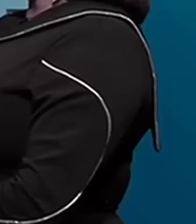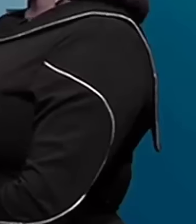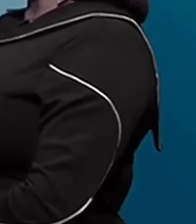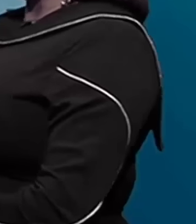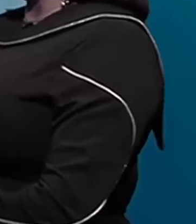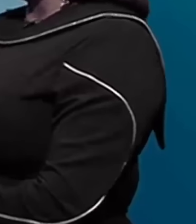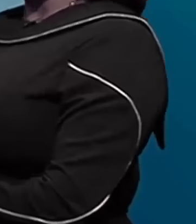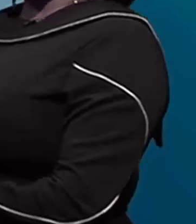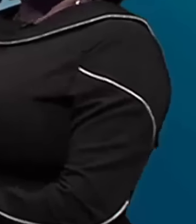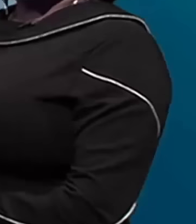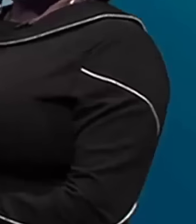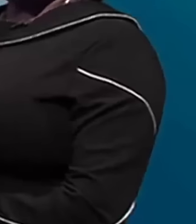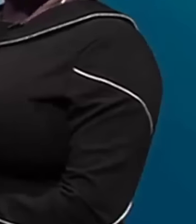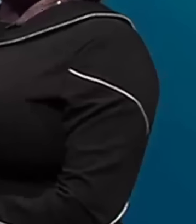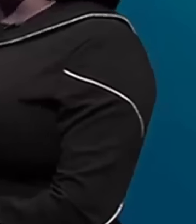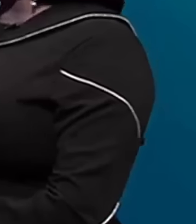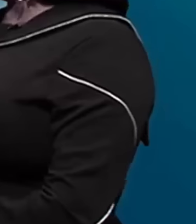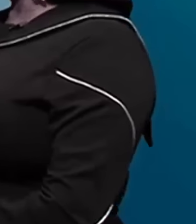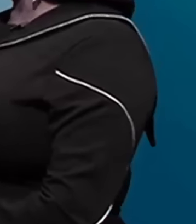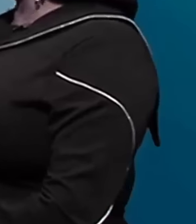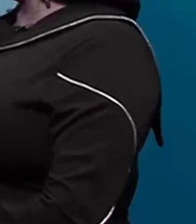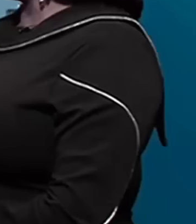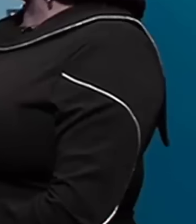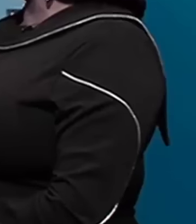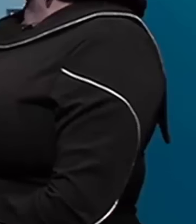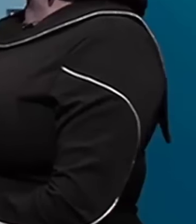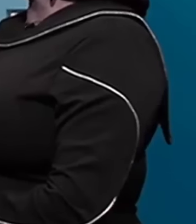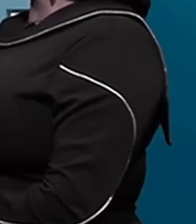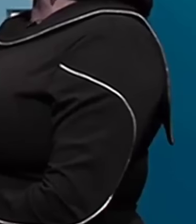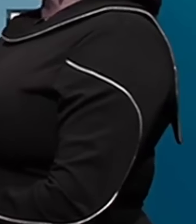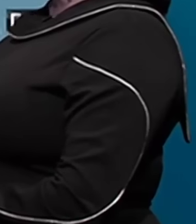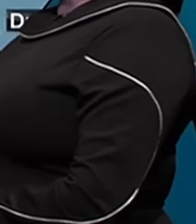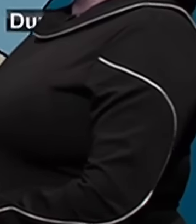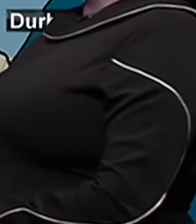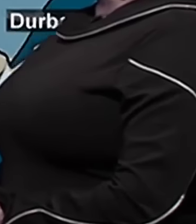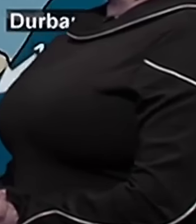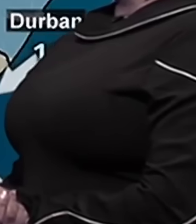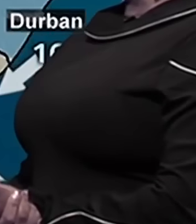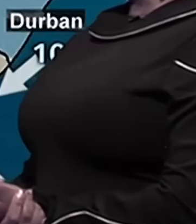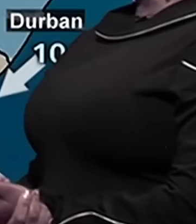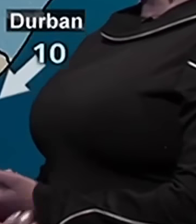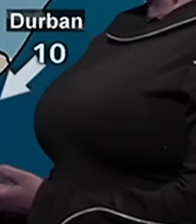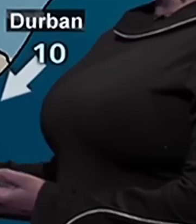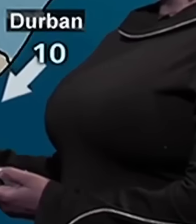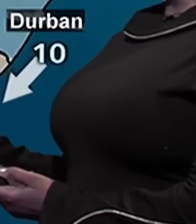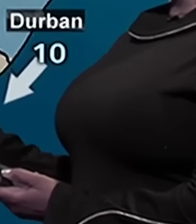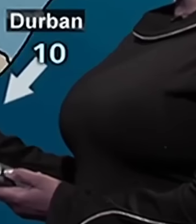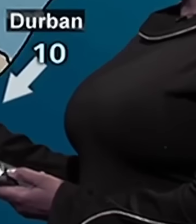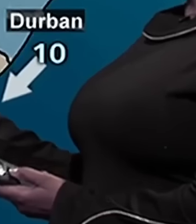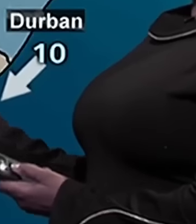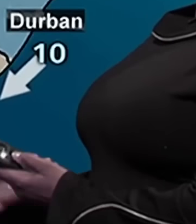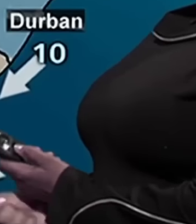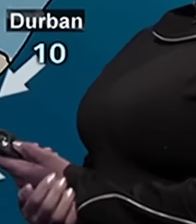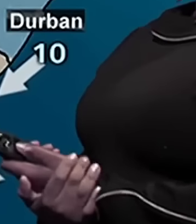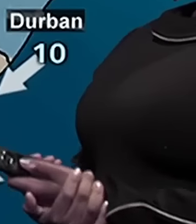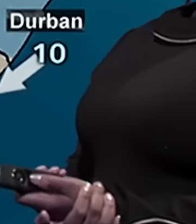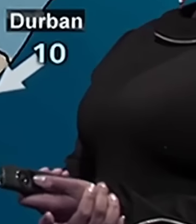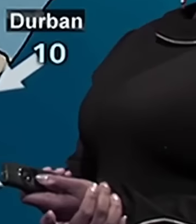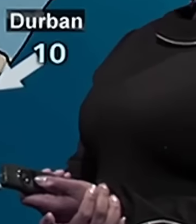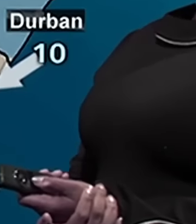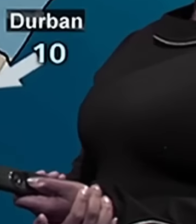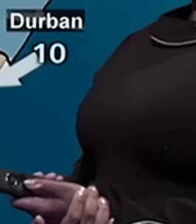la Polokwane go tsenelela gona go la Mpumalanga go bonagala go tla mo na kgonagalo tša dipula ka diperesente tša 30 go tsenelela gona le go la KwaZulu-Natal